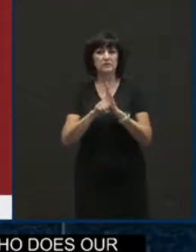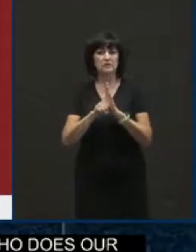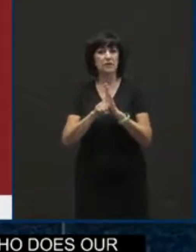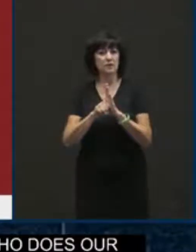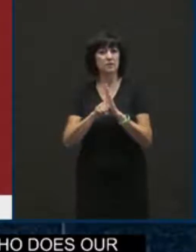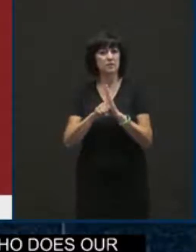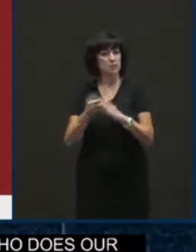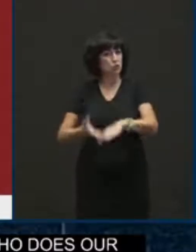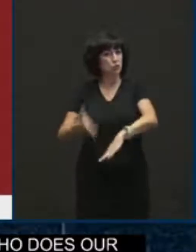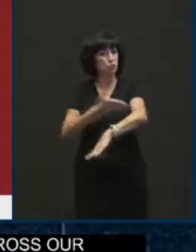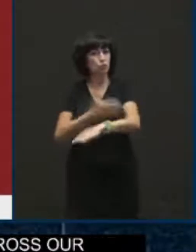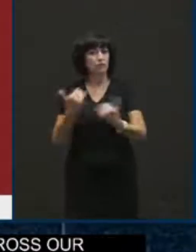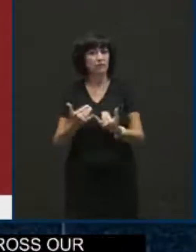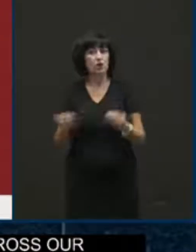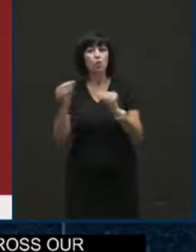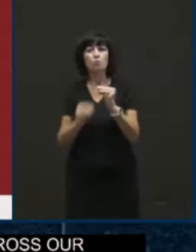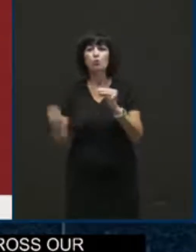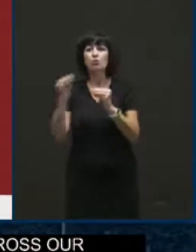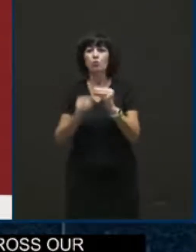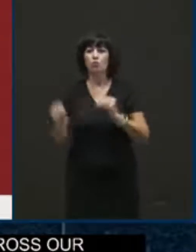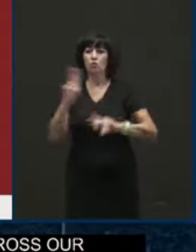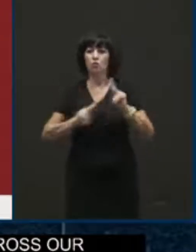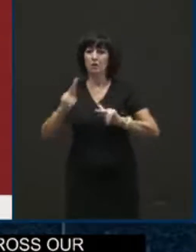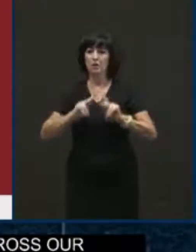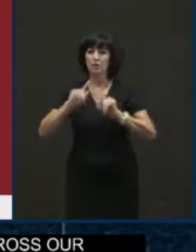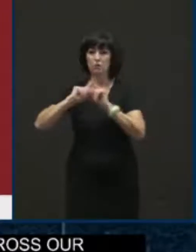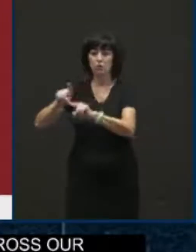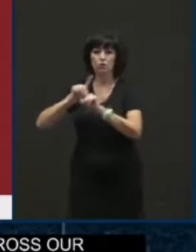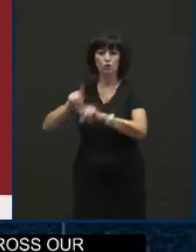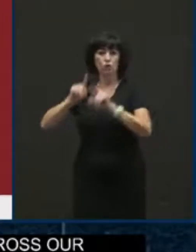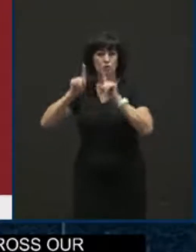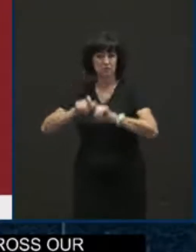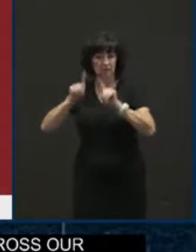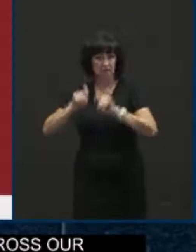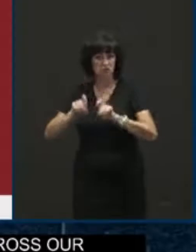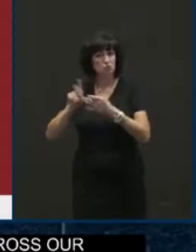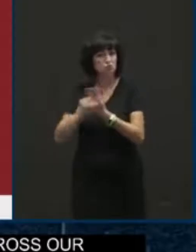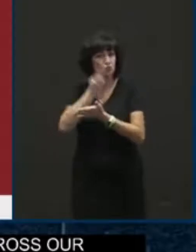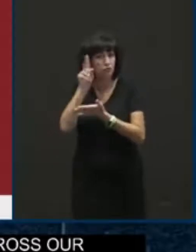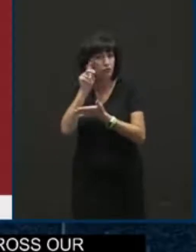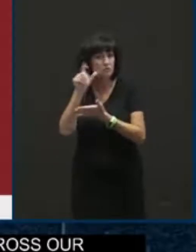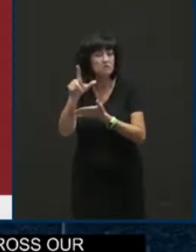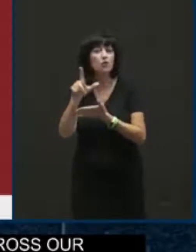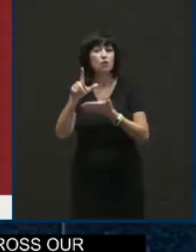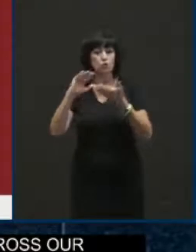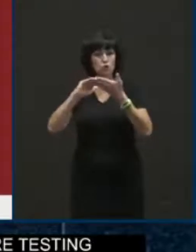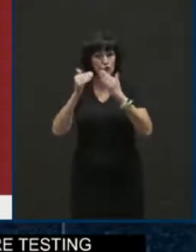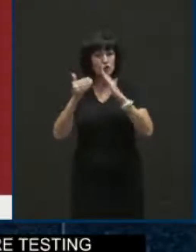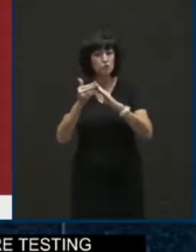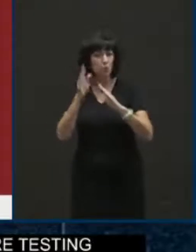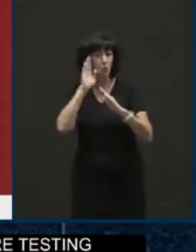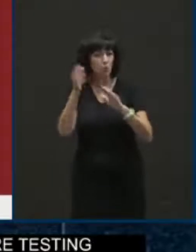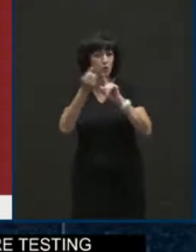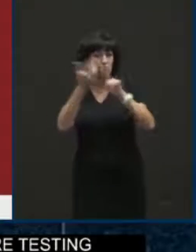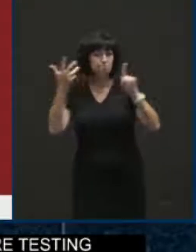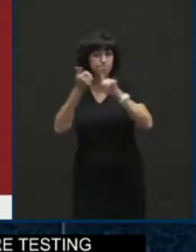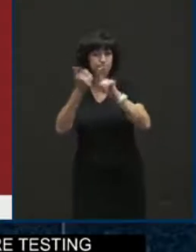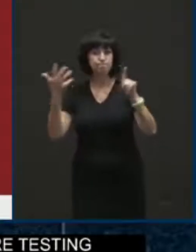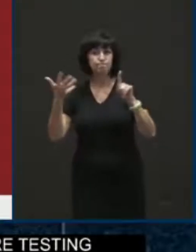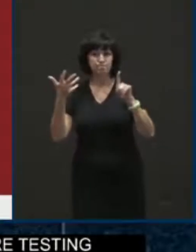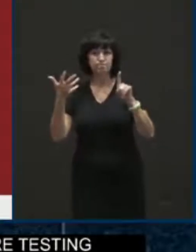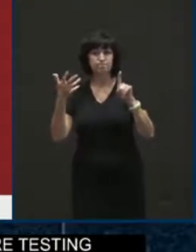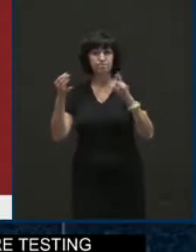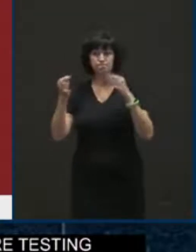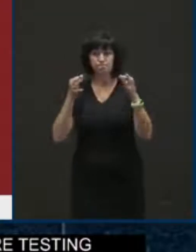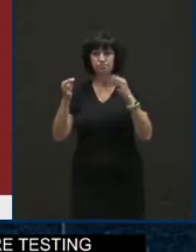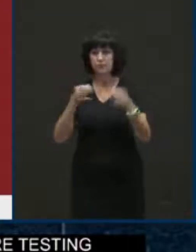improvement there. We're testing more significantly now at the University of Delaware and the Newark community. We'll talk a little bit about that. And